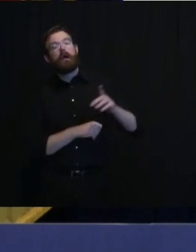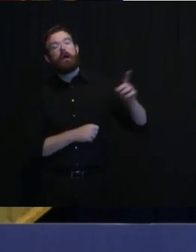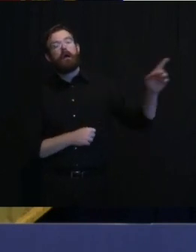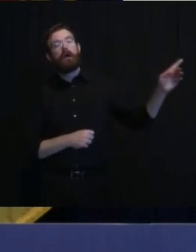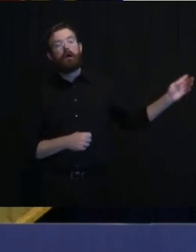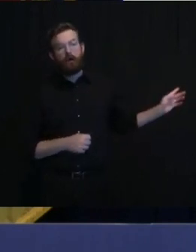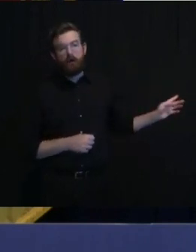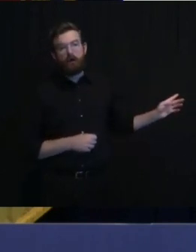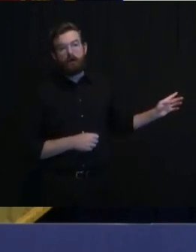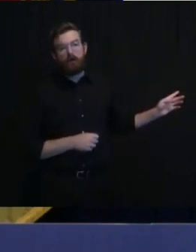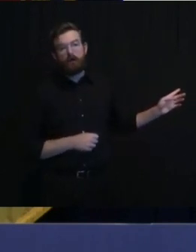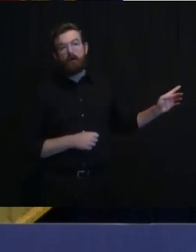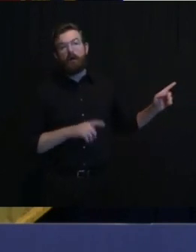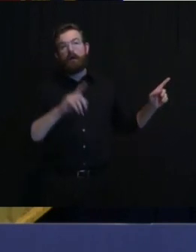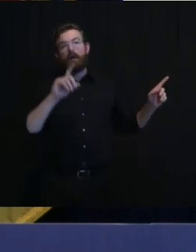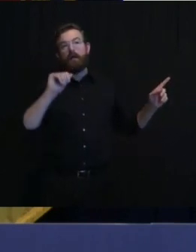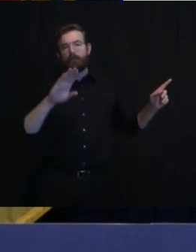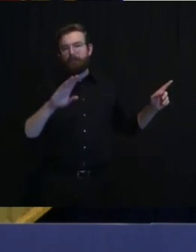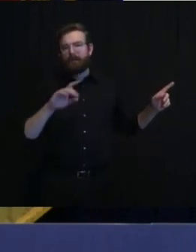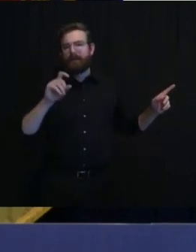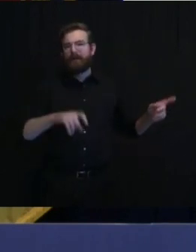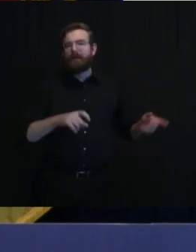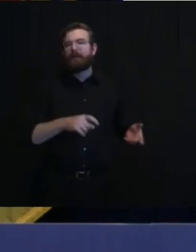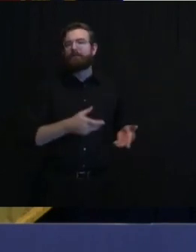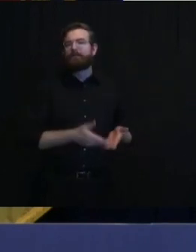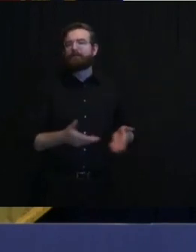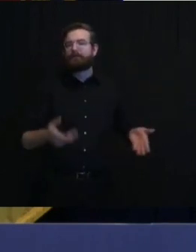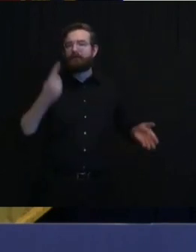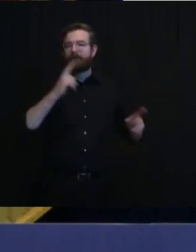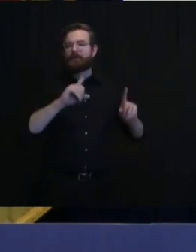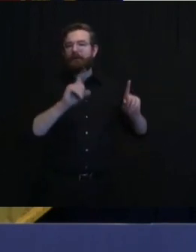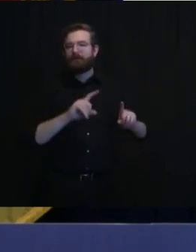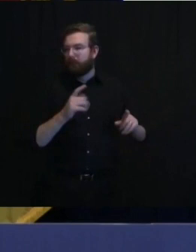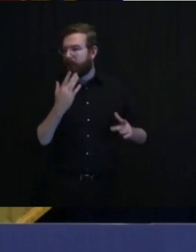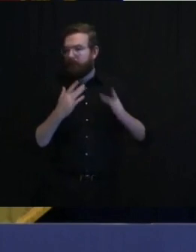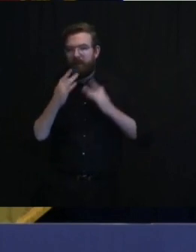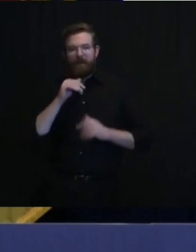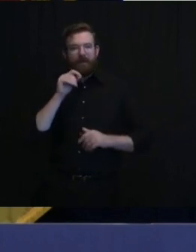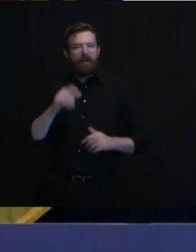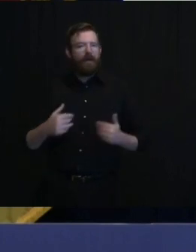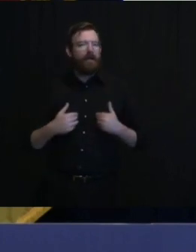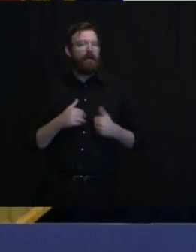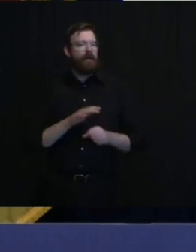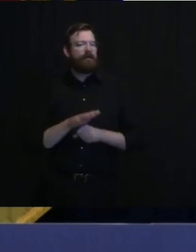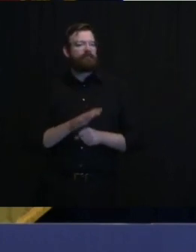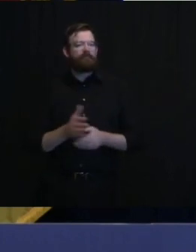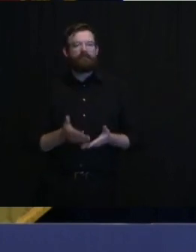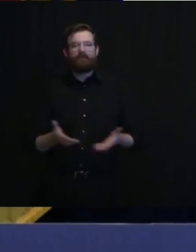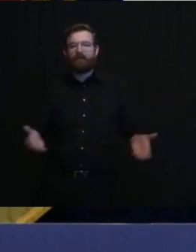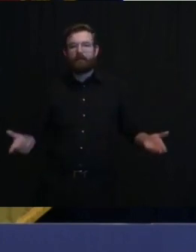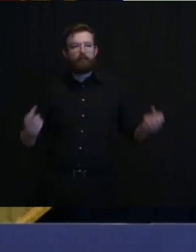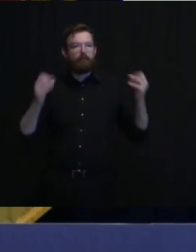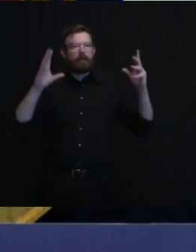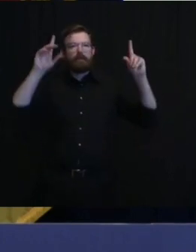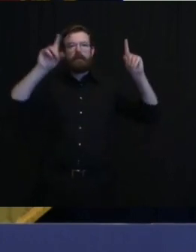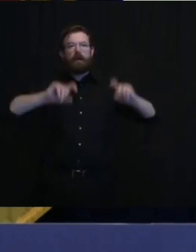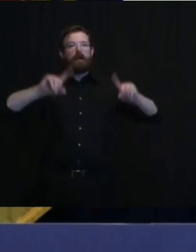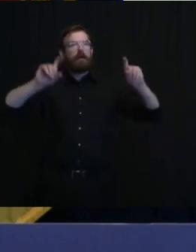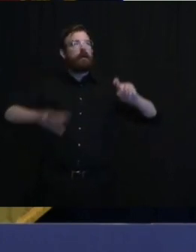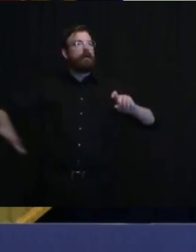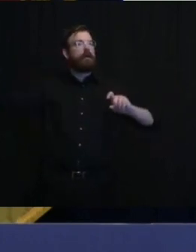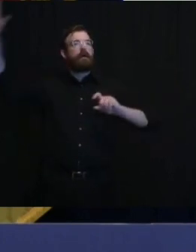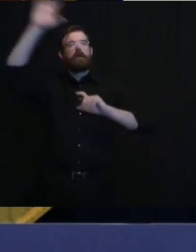about that. Secondly, it has slowed the turnaround time down as opposed to a binary yes,